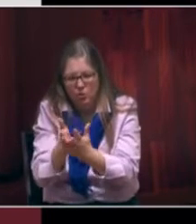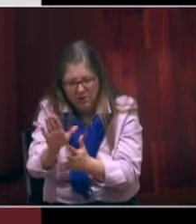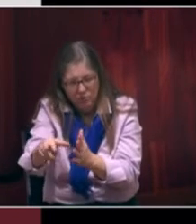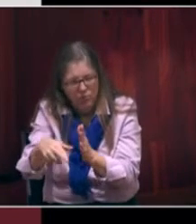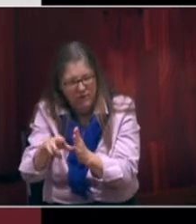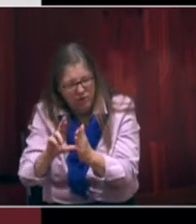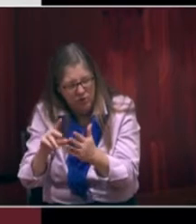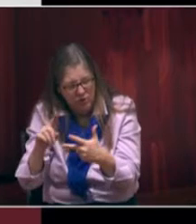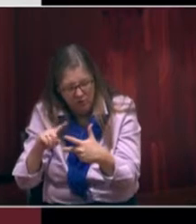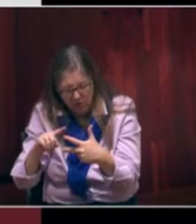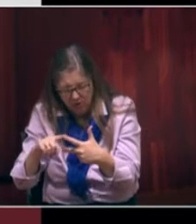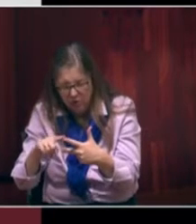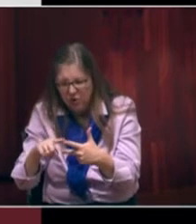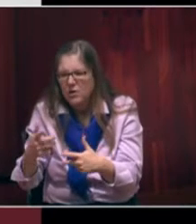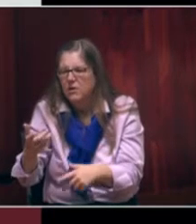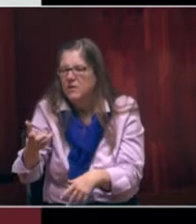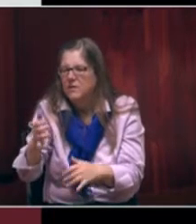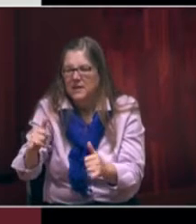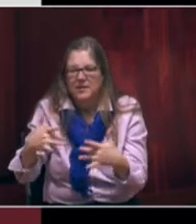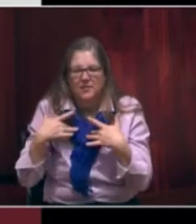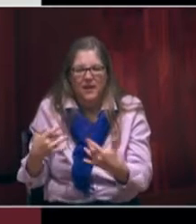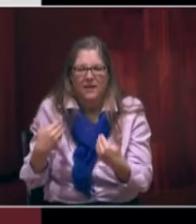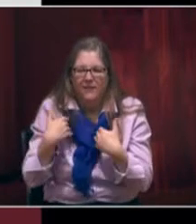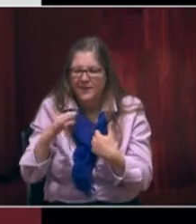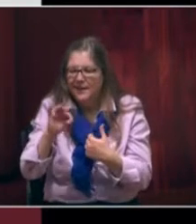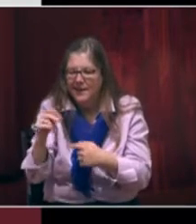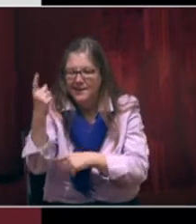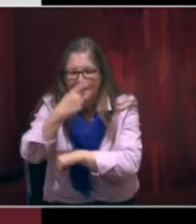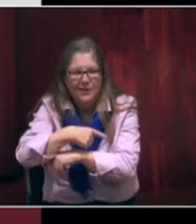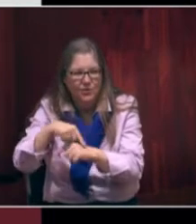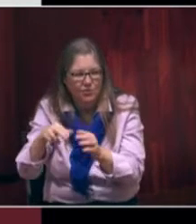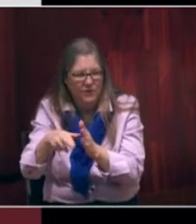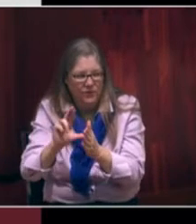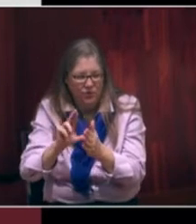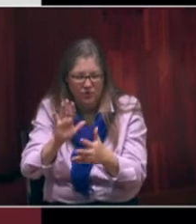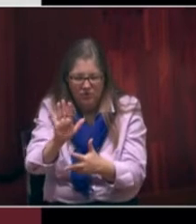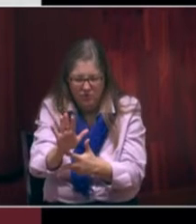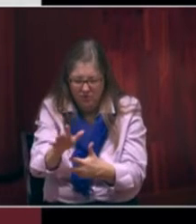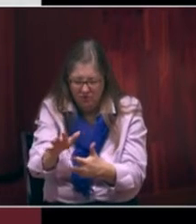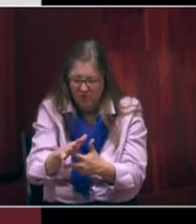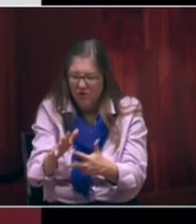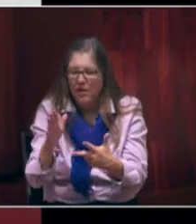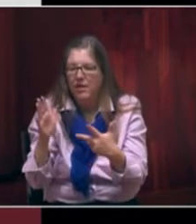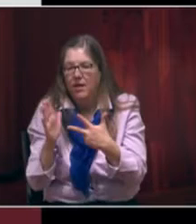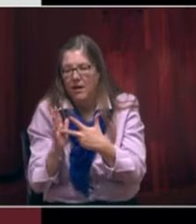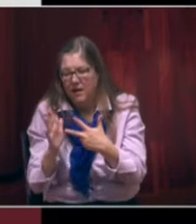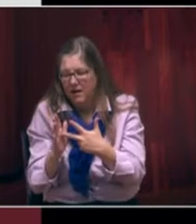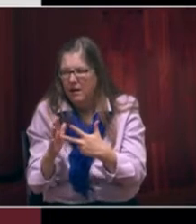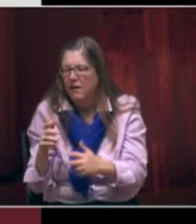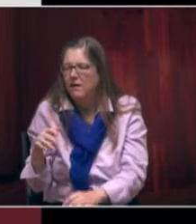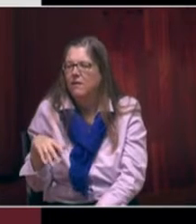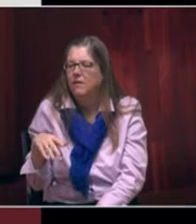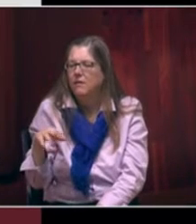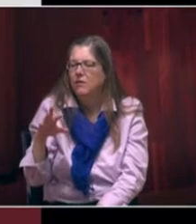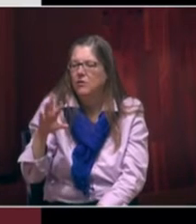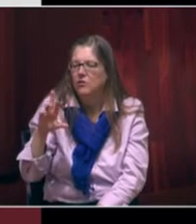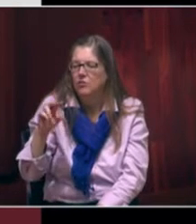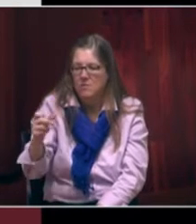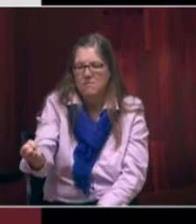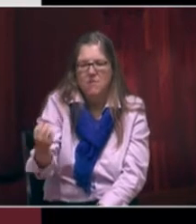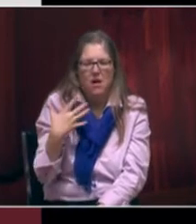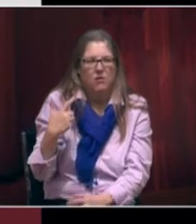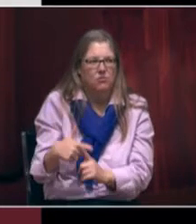review, where they usually typically have had 90 days or so to do that in. And then the records are returned to